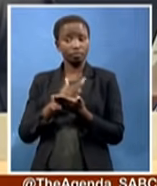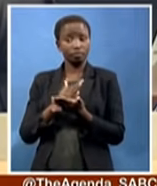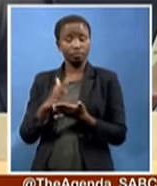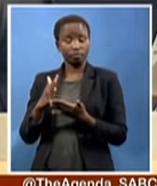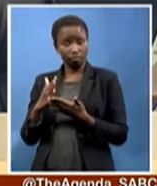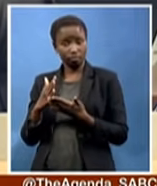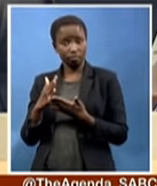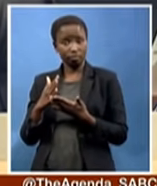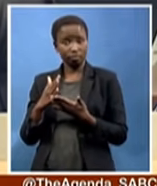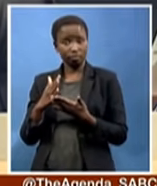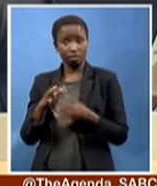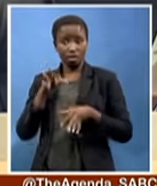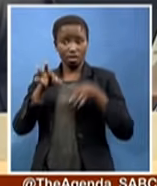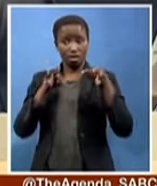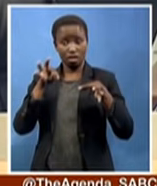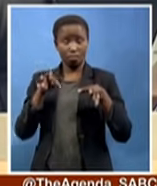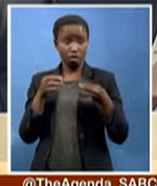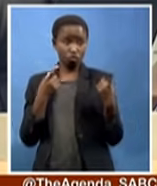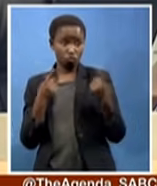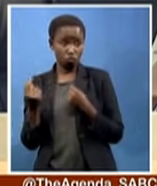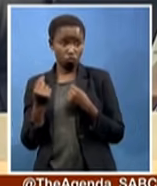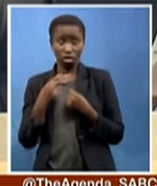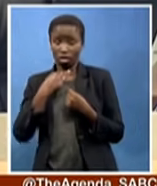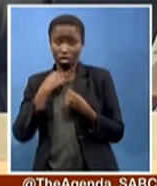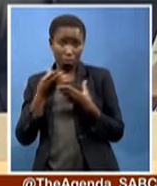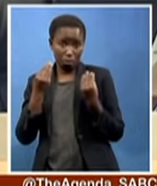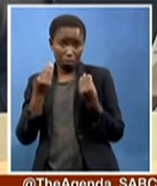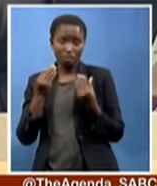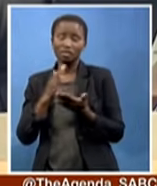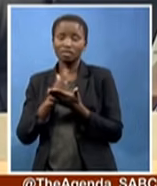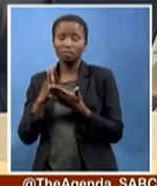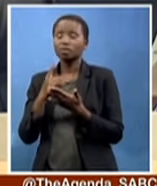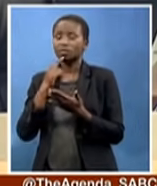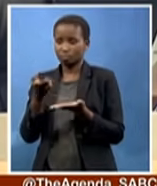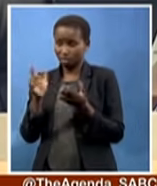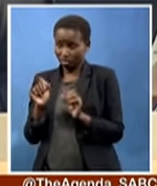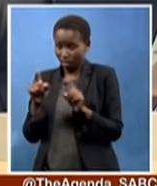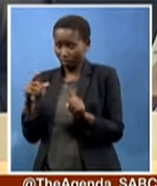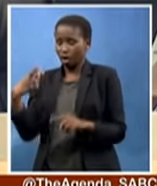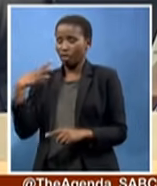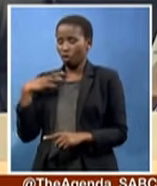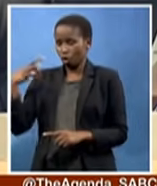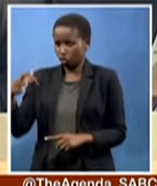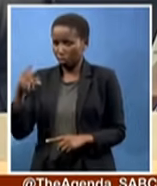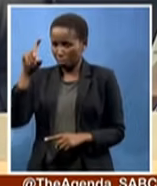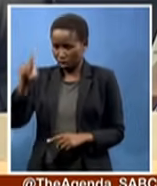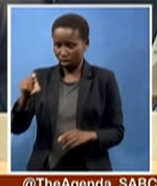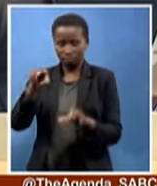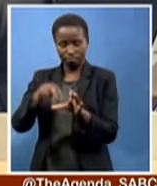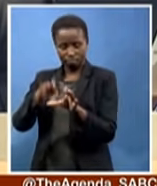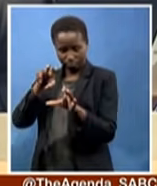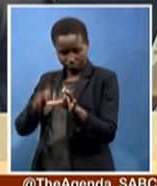to voluntarily step down while they face disciplinary, investigative, or prosecutorial procedures.